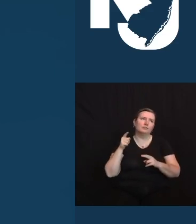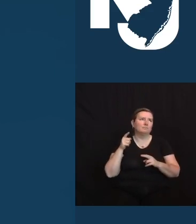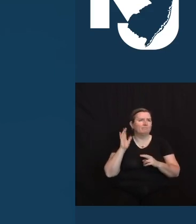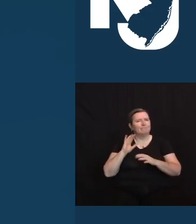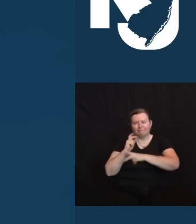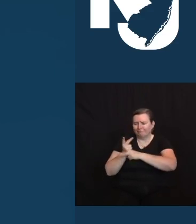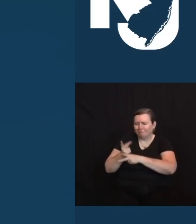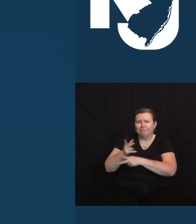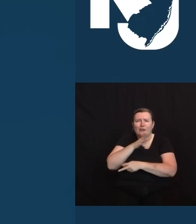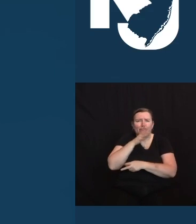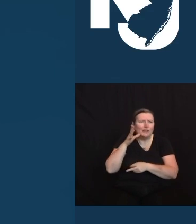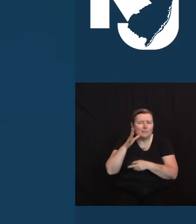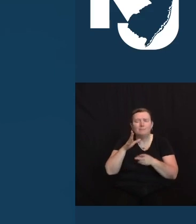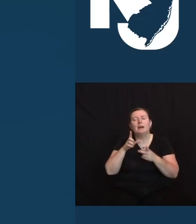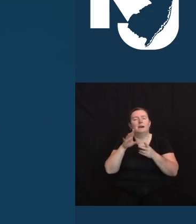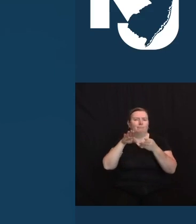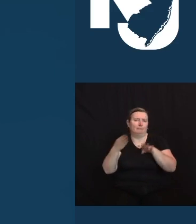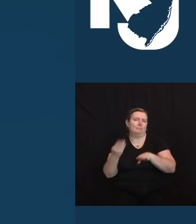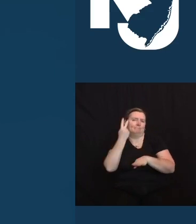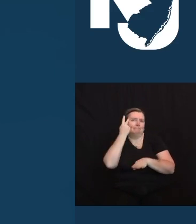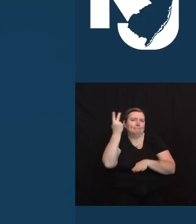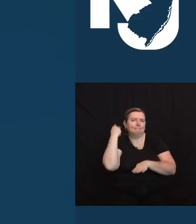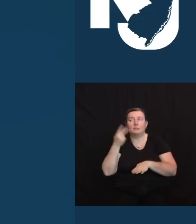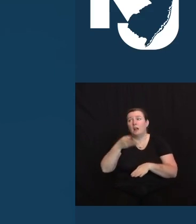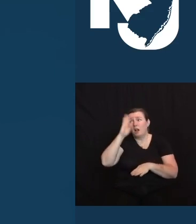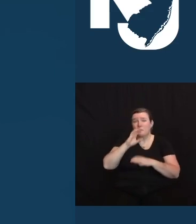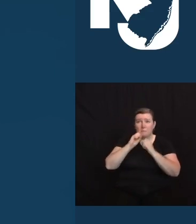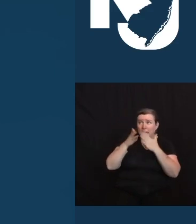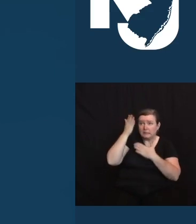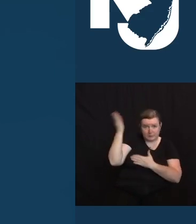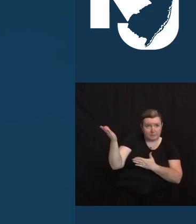May God bless you, Orfilia, and may he strengthen